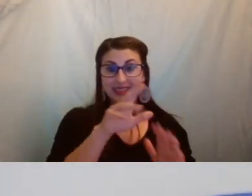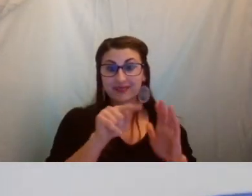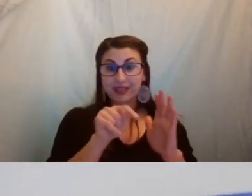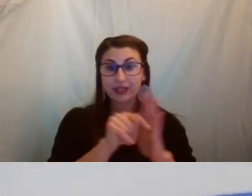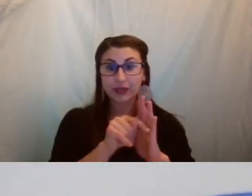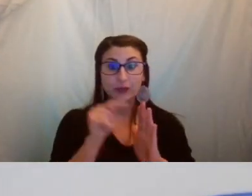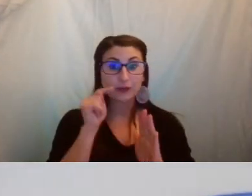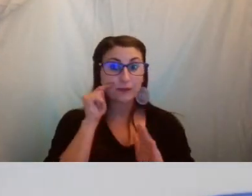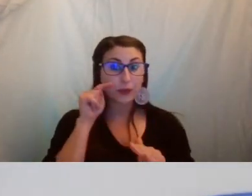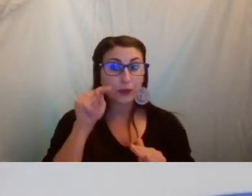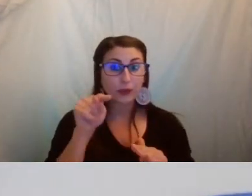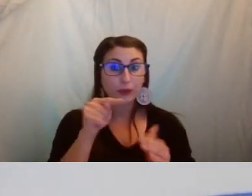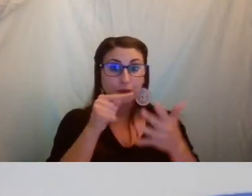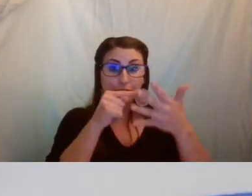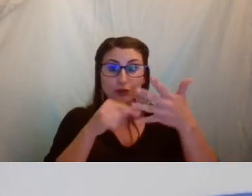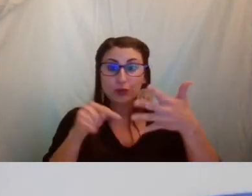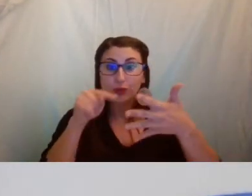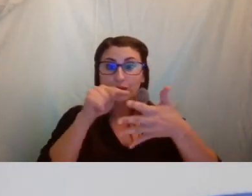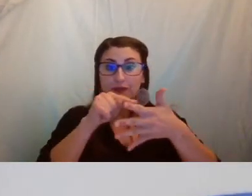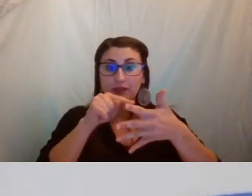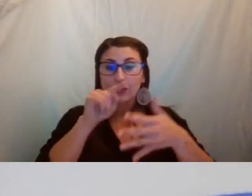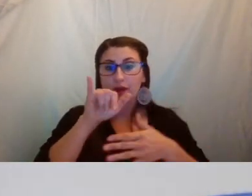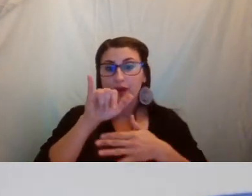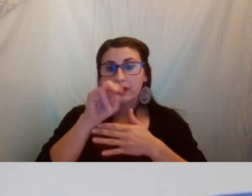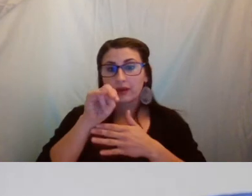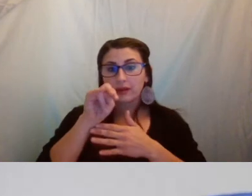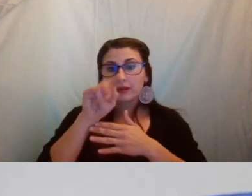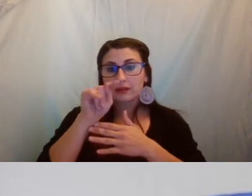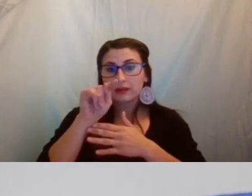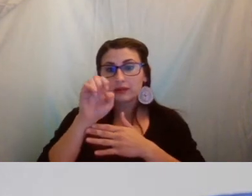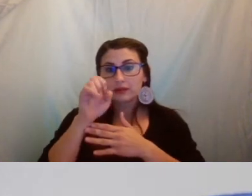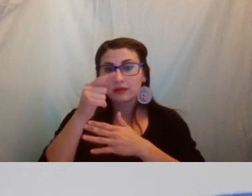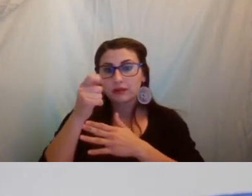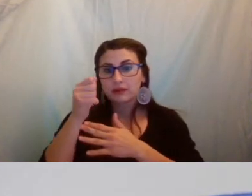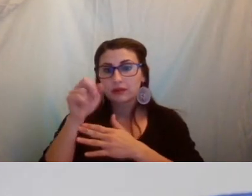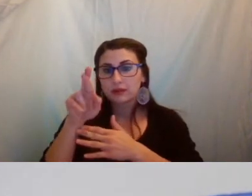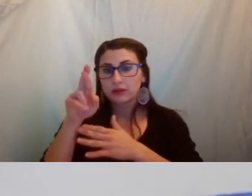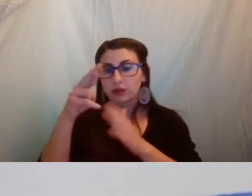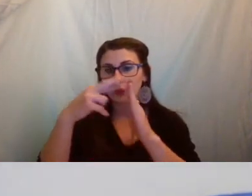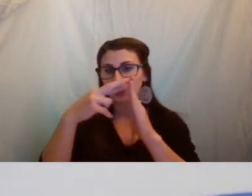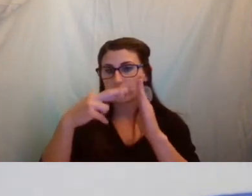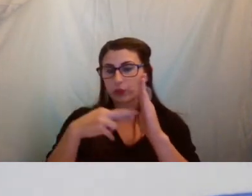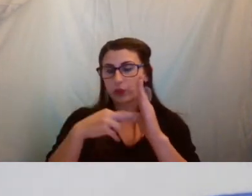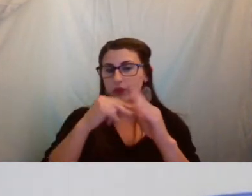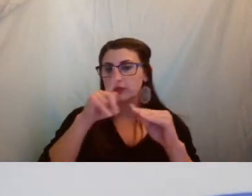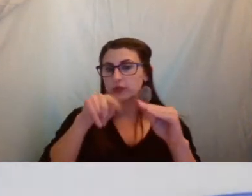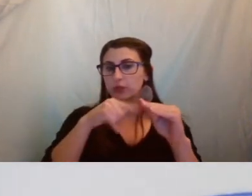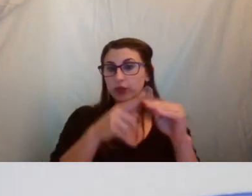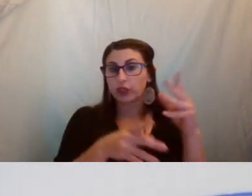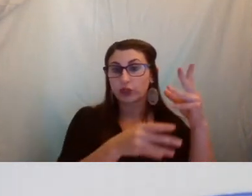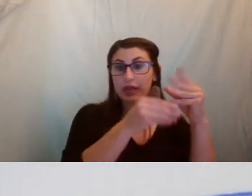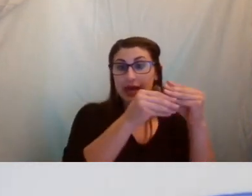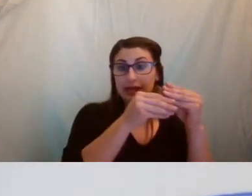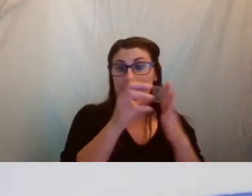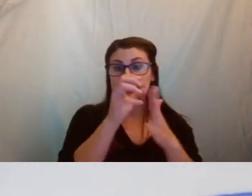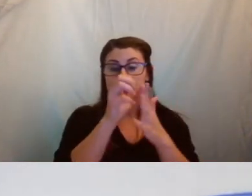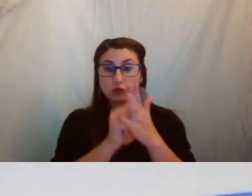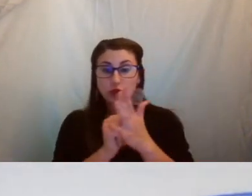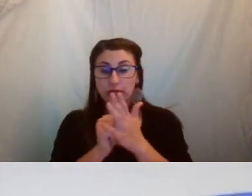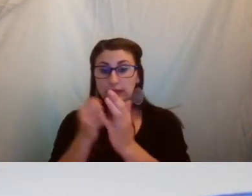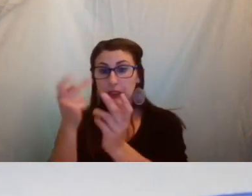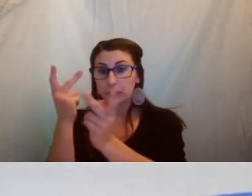This video is for you to review integer rules when you are adding,